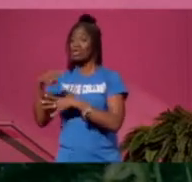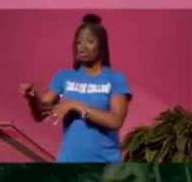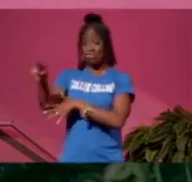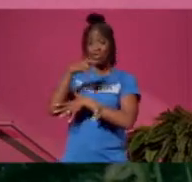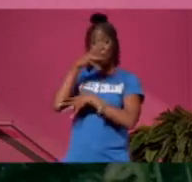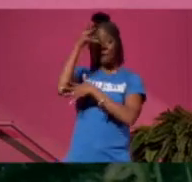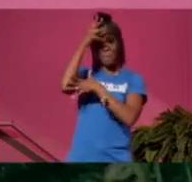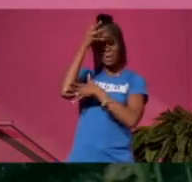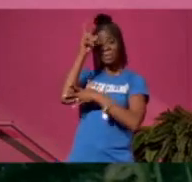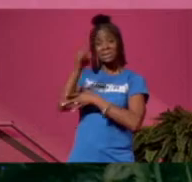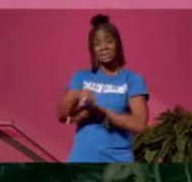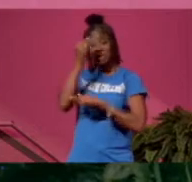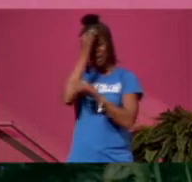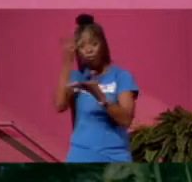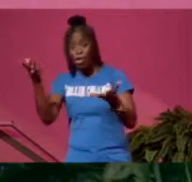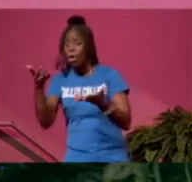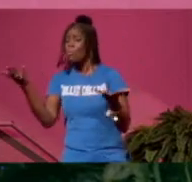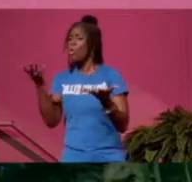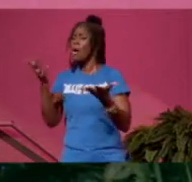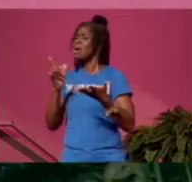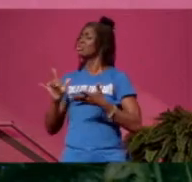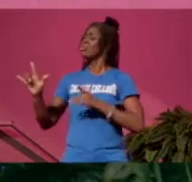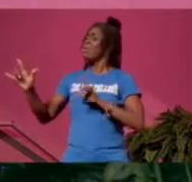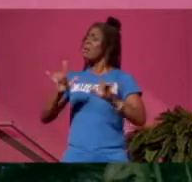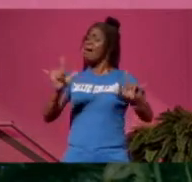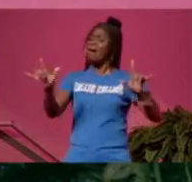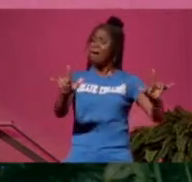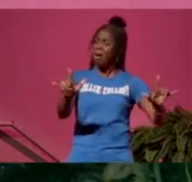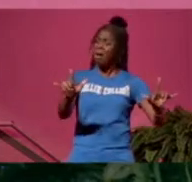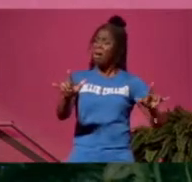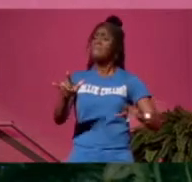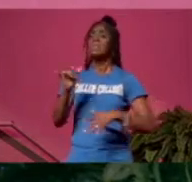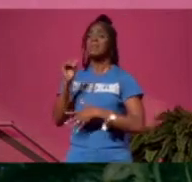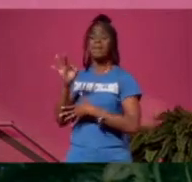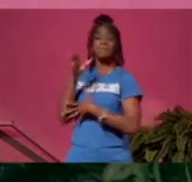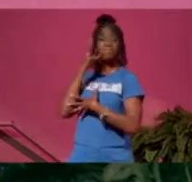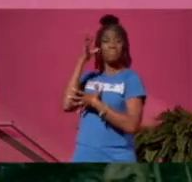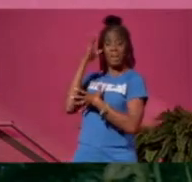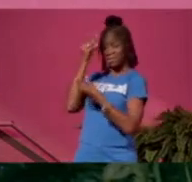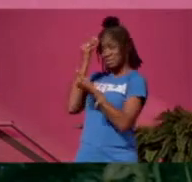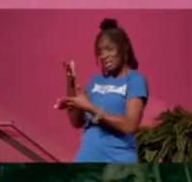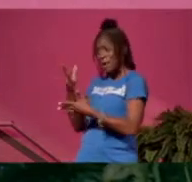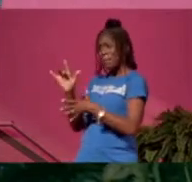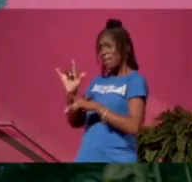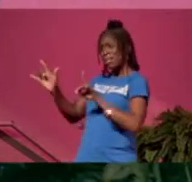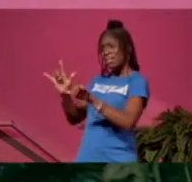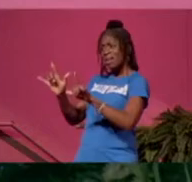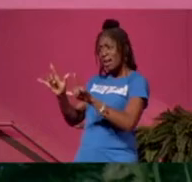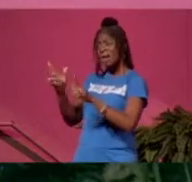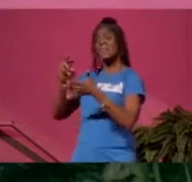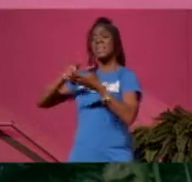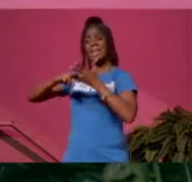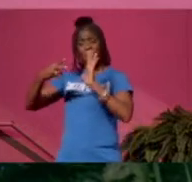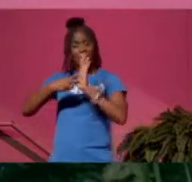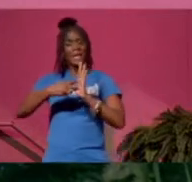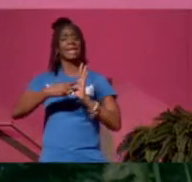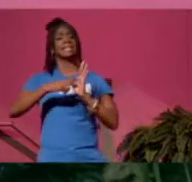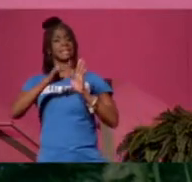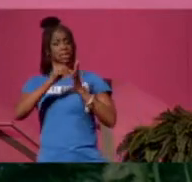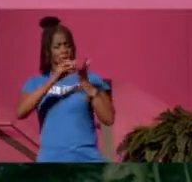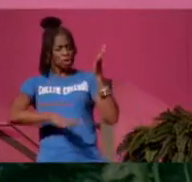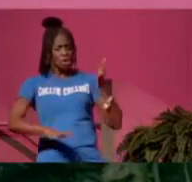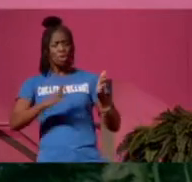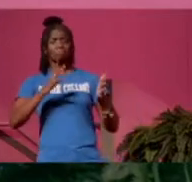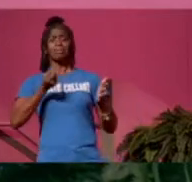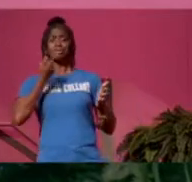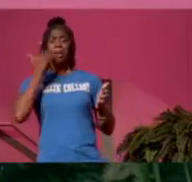say that you love them. Because if you tell them that you love them, they might not be afraid to fail. If they know that